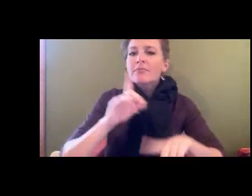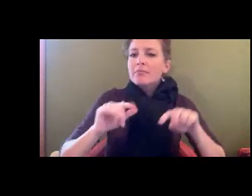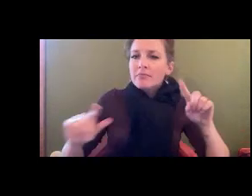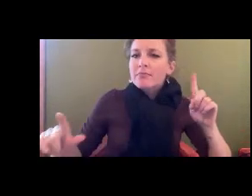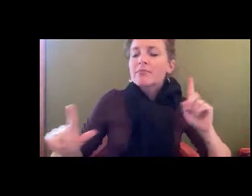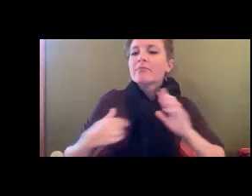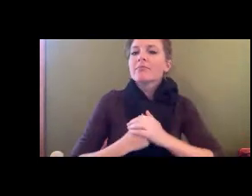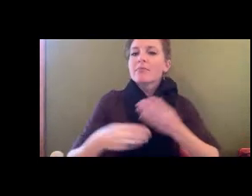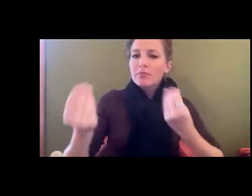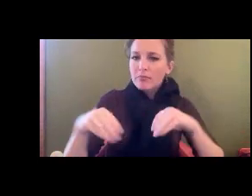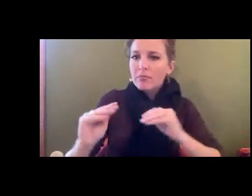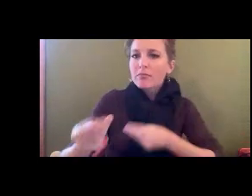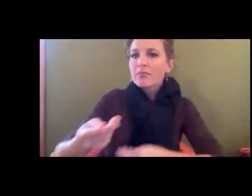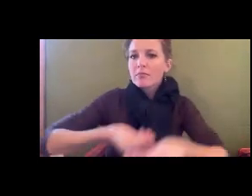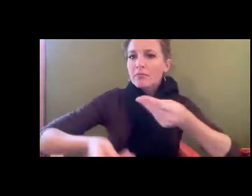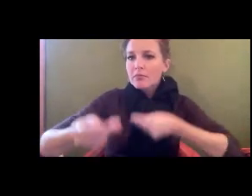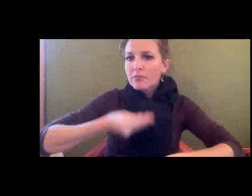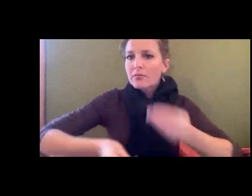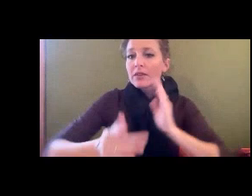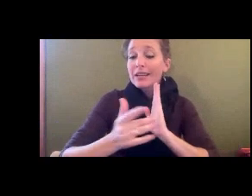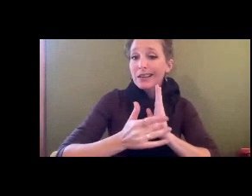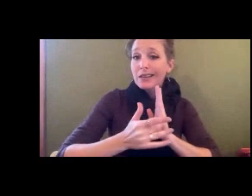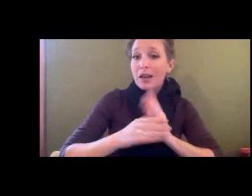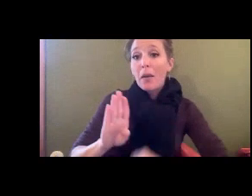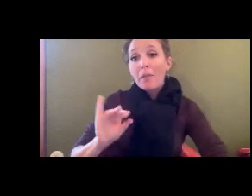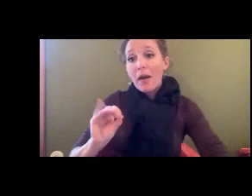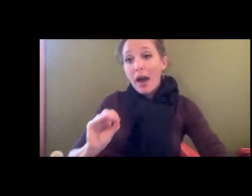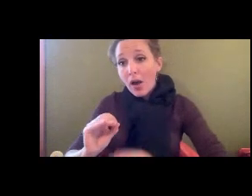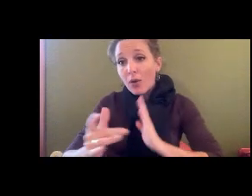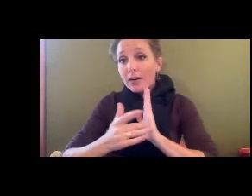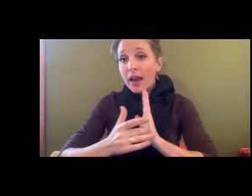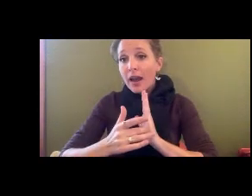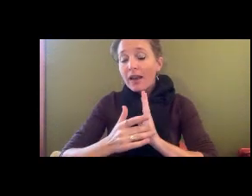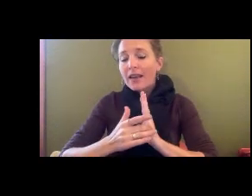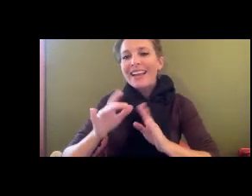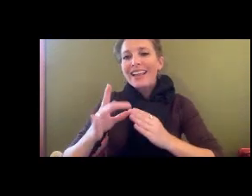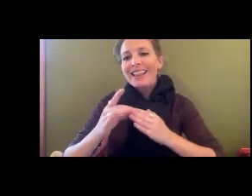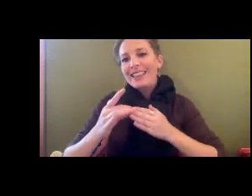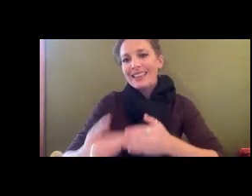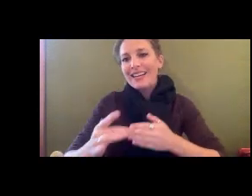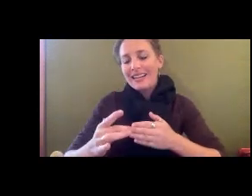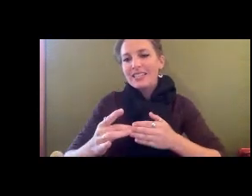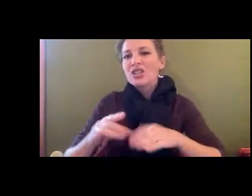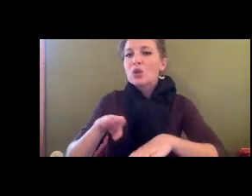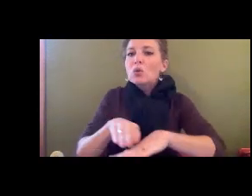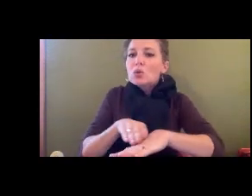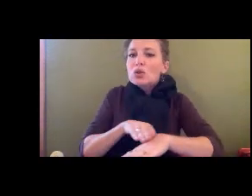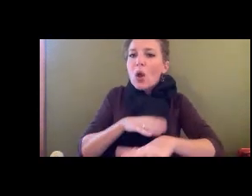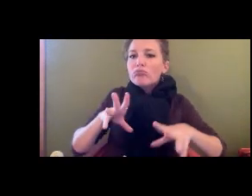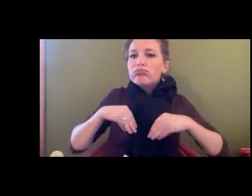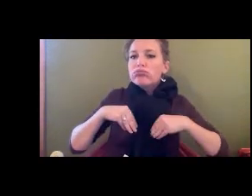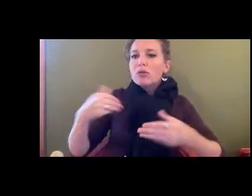including trade in technologies such as biotechnology, leads to slower uptake of new